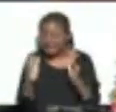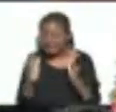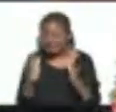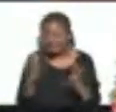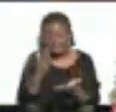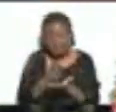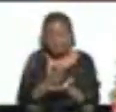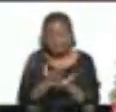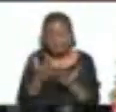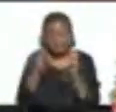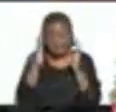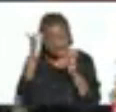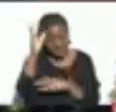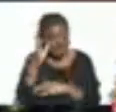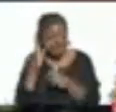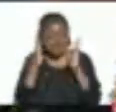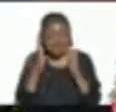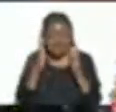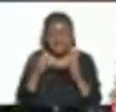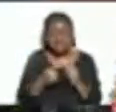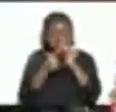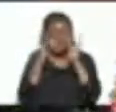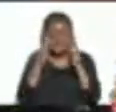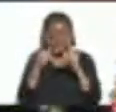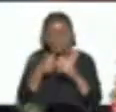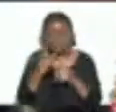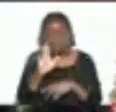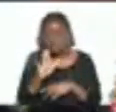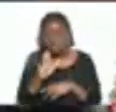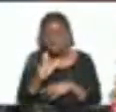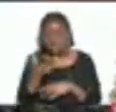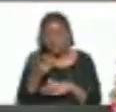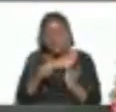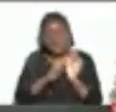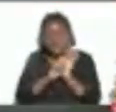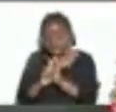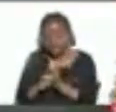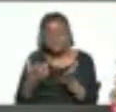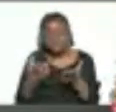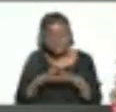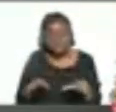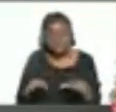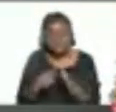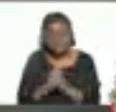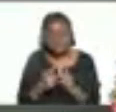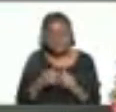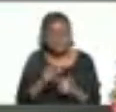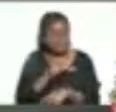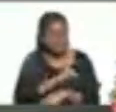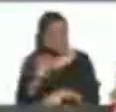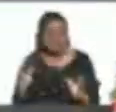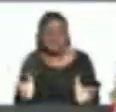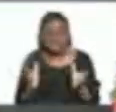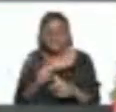special attention to your vulnerable children. This is vitally important. To police, she urged